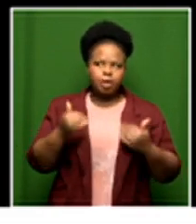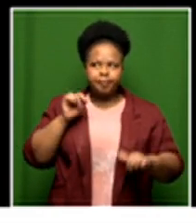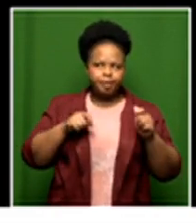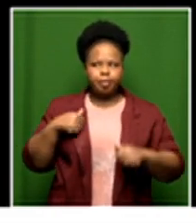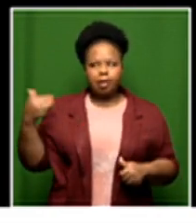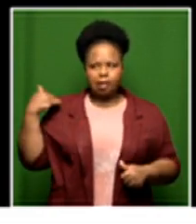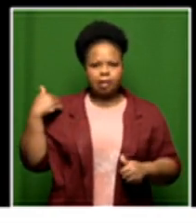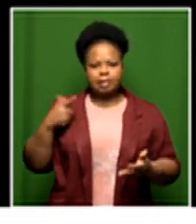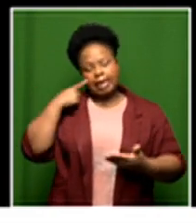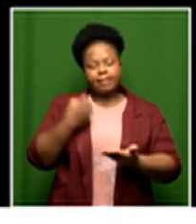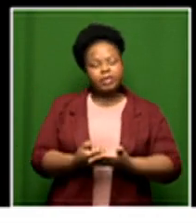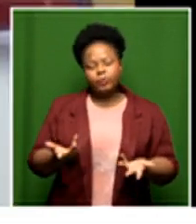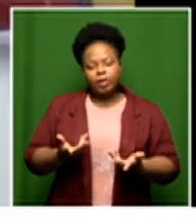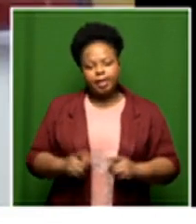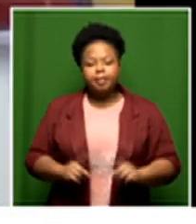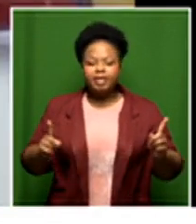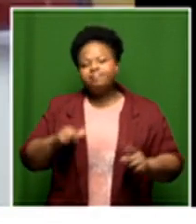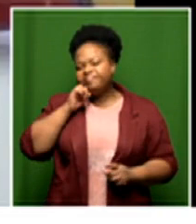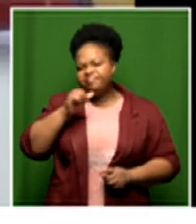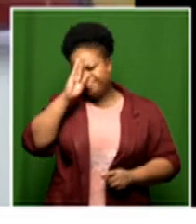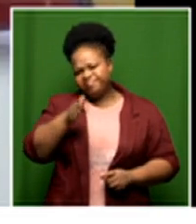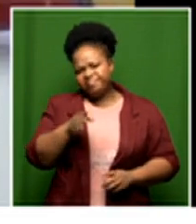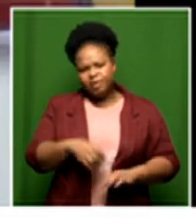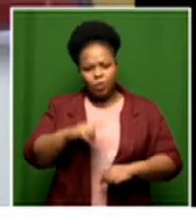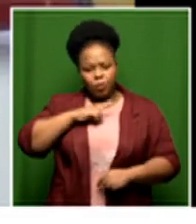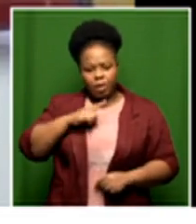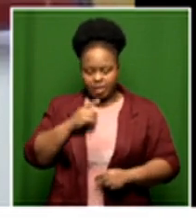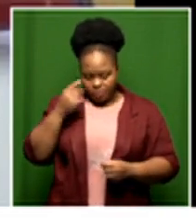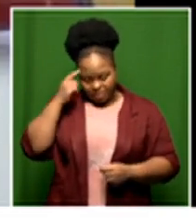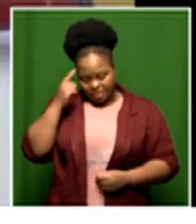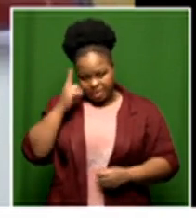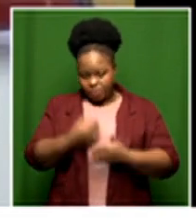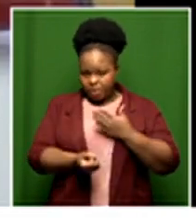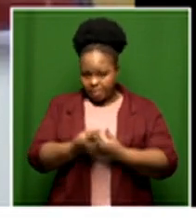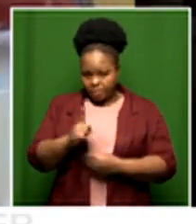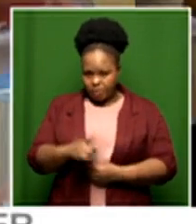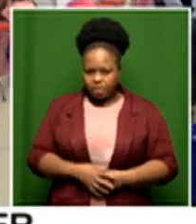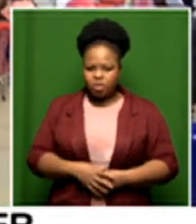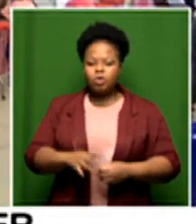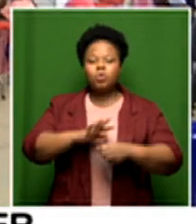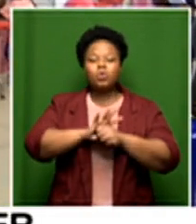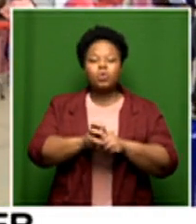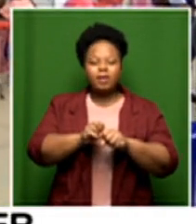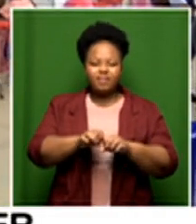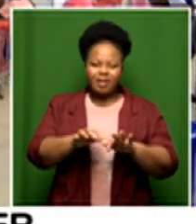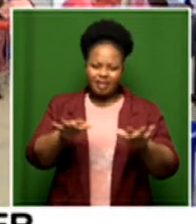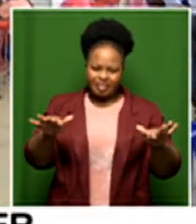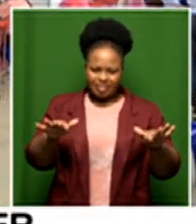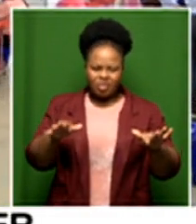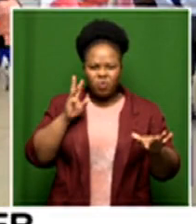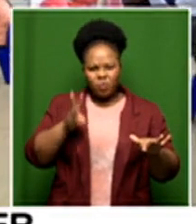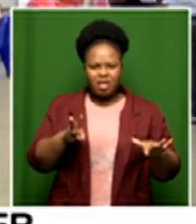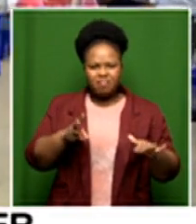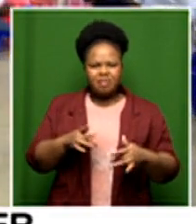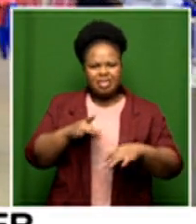back saying, where is the evidence? We think what is going to happen is that COVID-19 is going to become a chronic disease type of